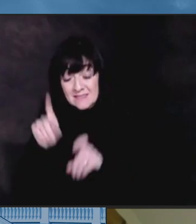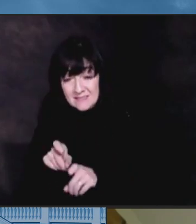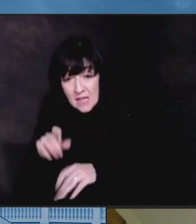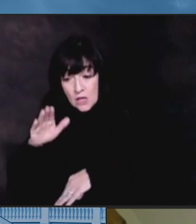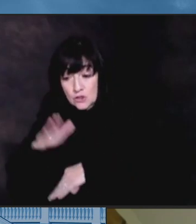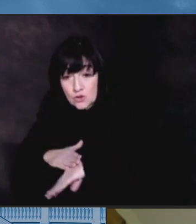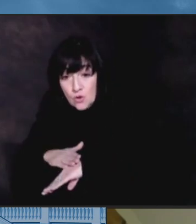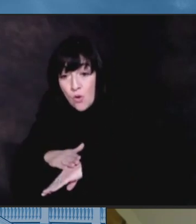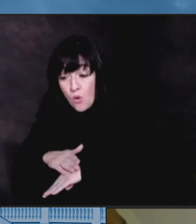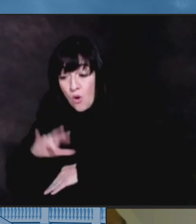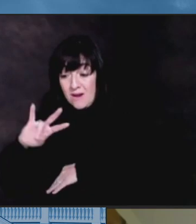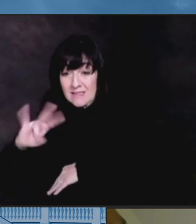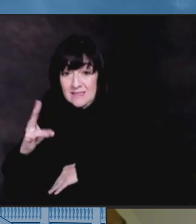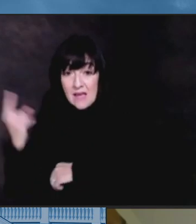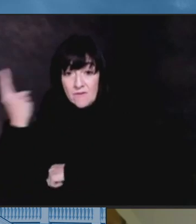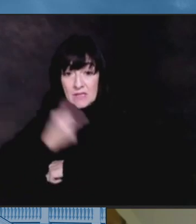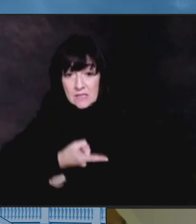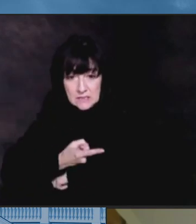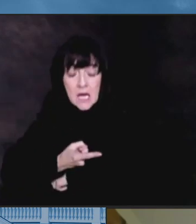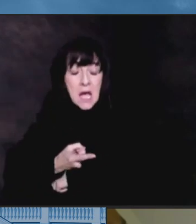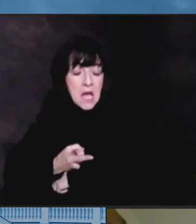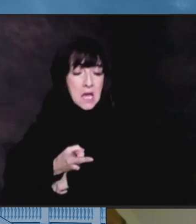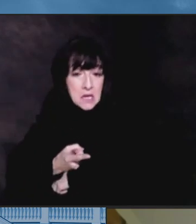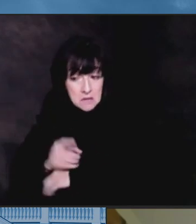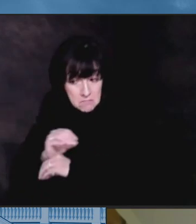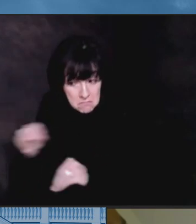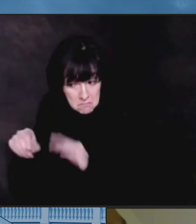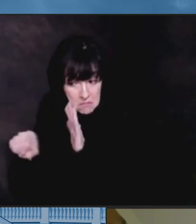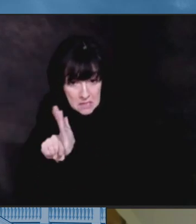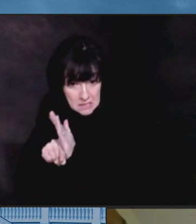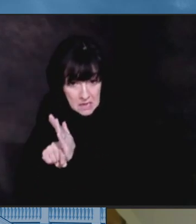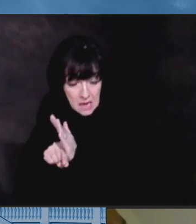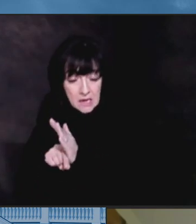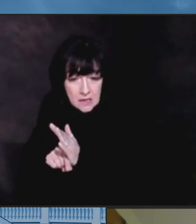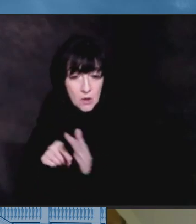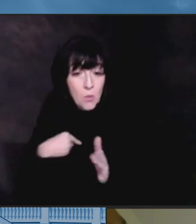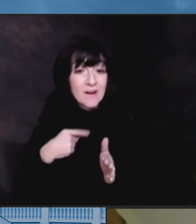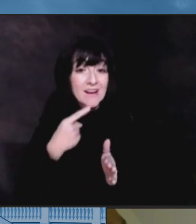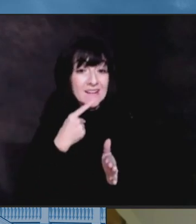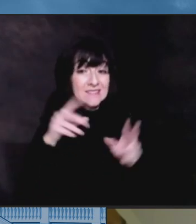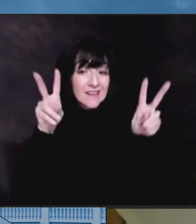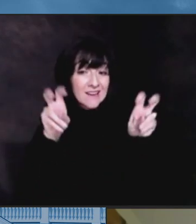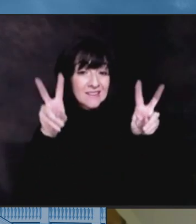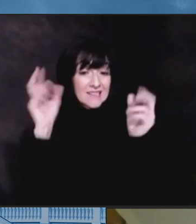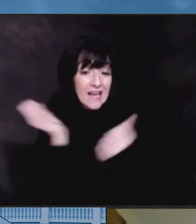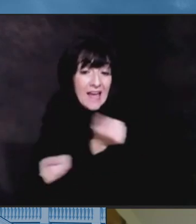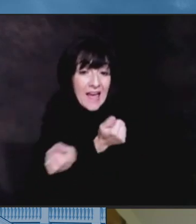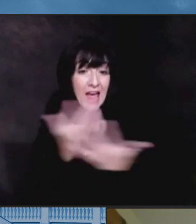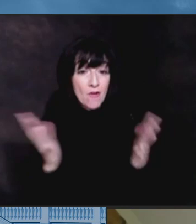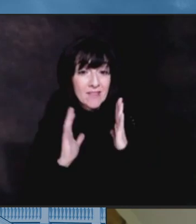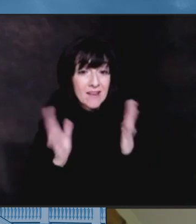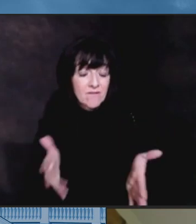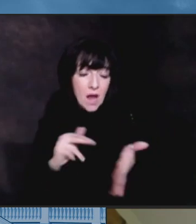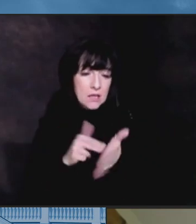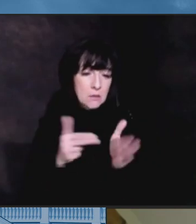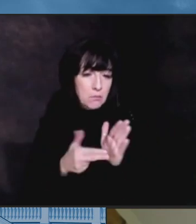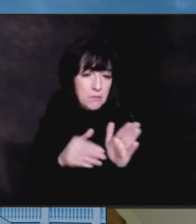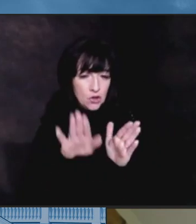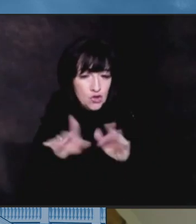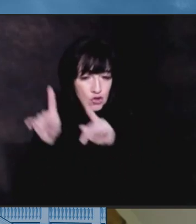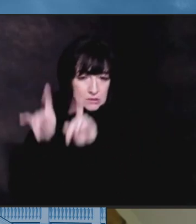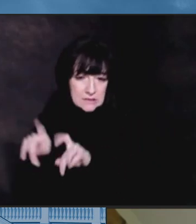day 8, they can exit quarantine. And when I say everything's fine, that means negative test. And for either 10-day or